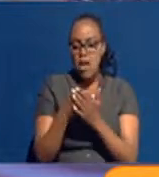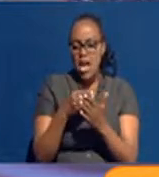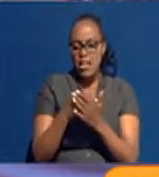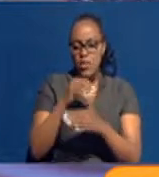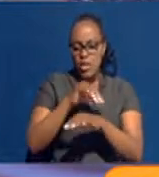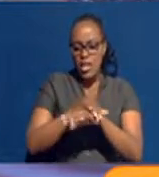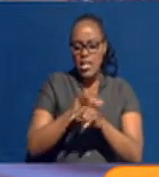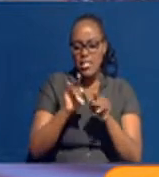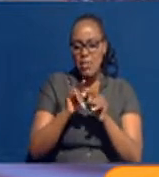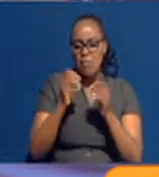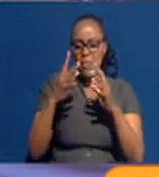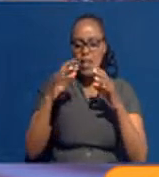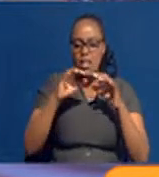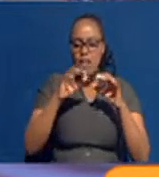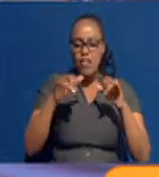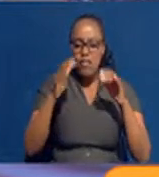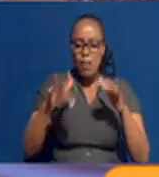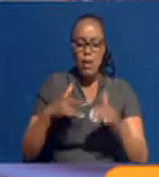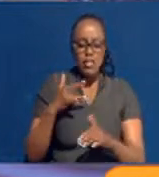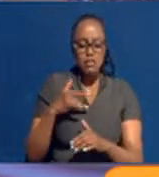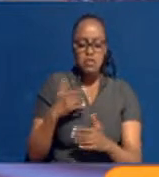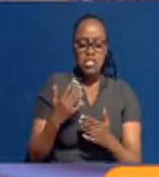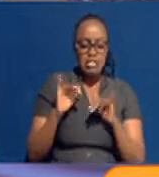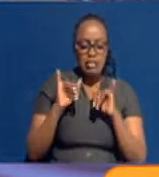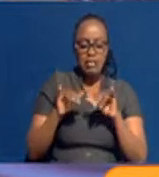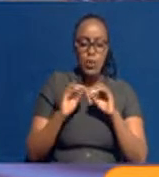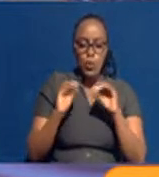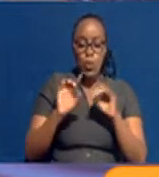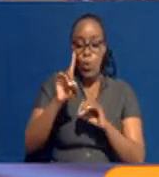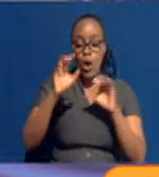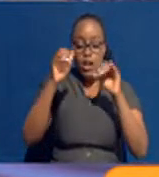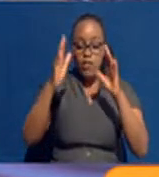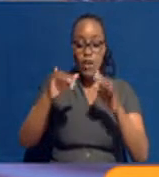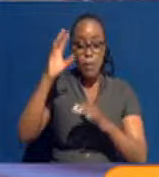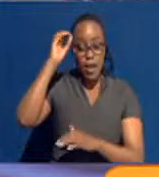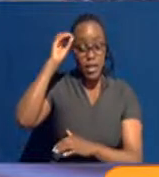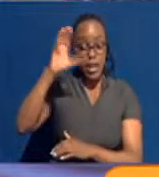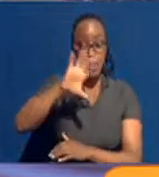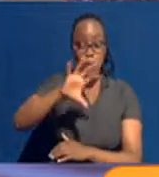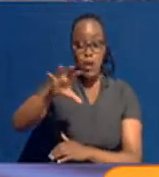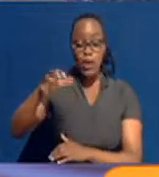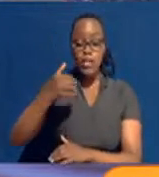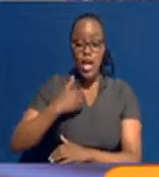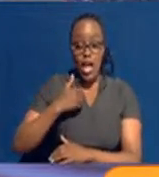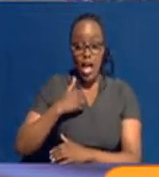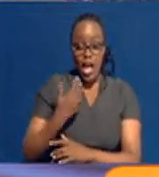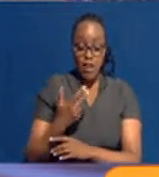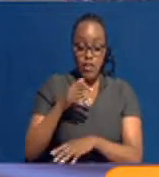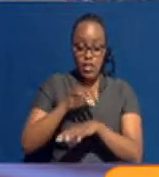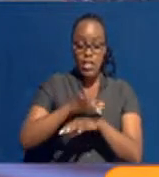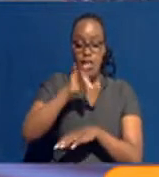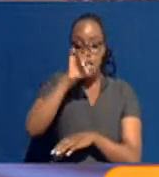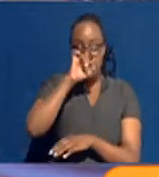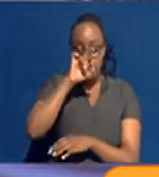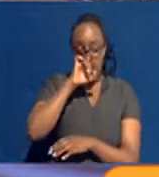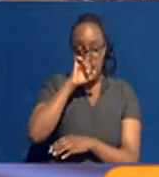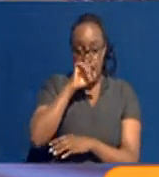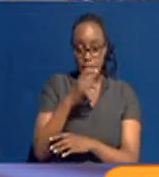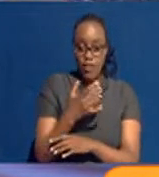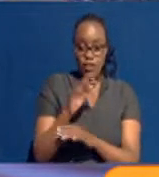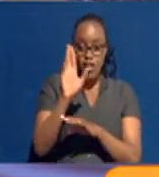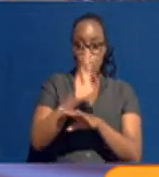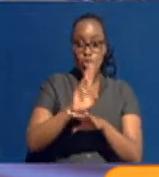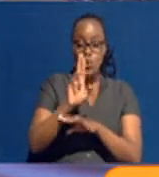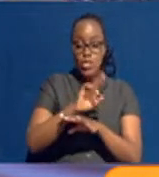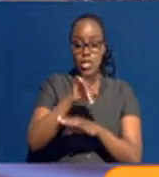struggle to remain afloat. One farmer in Kiambu County has, however, made the most of his chicken stock by